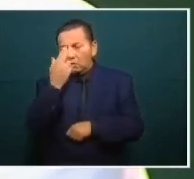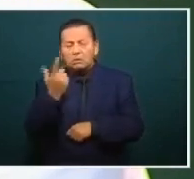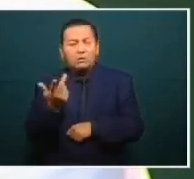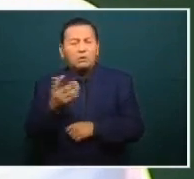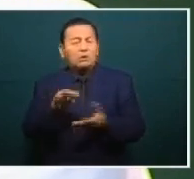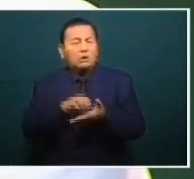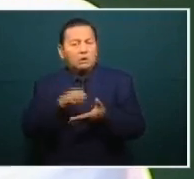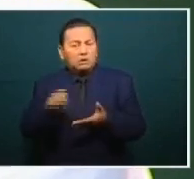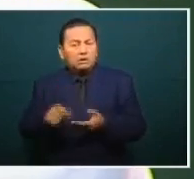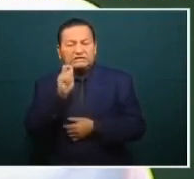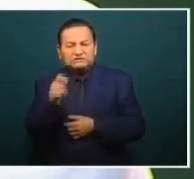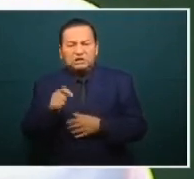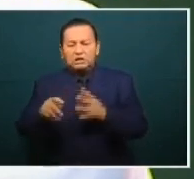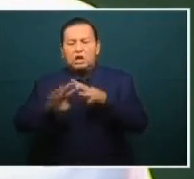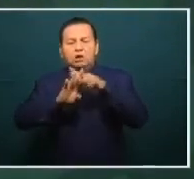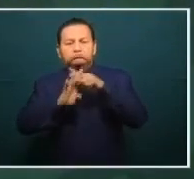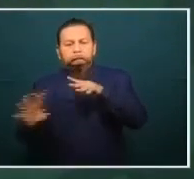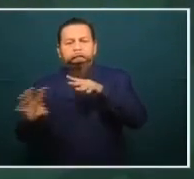that this